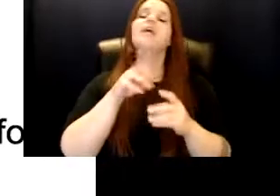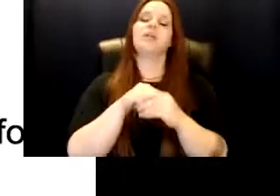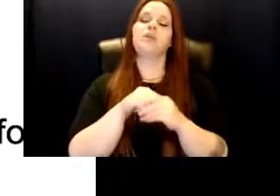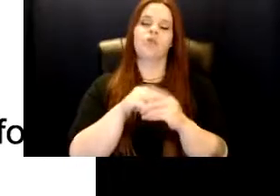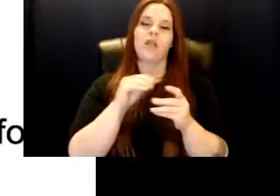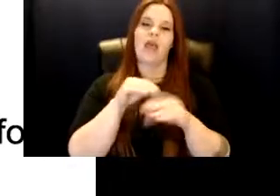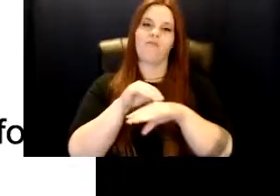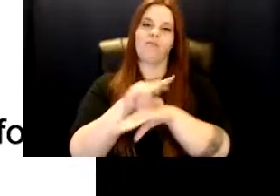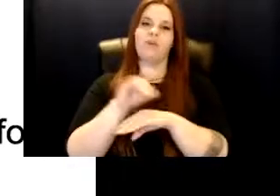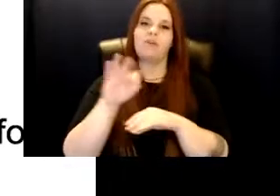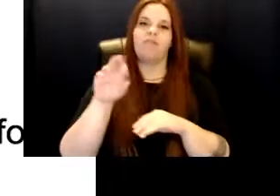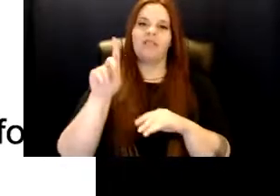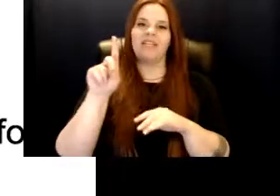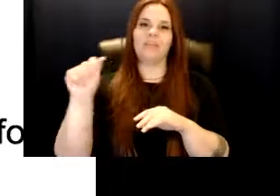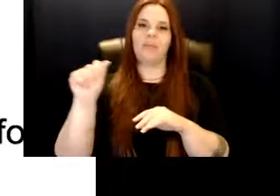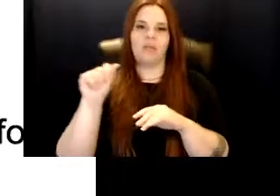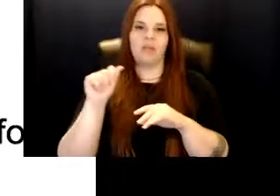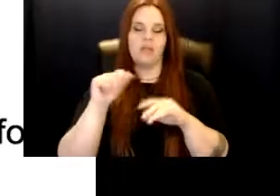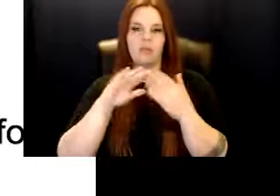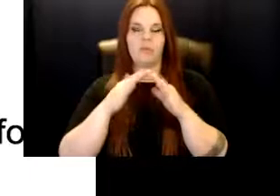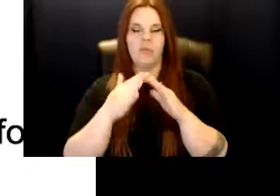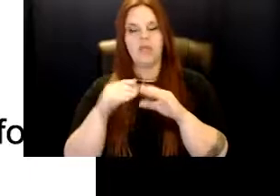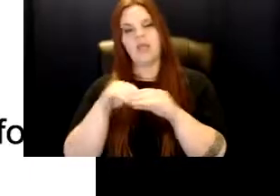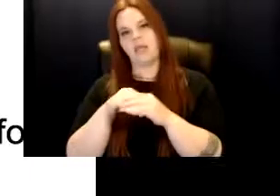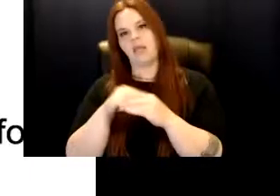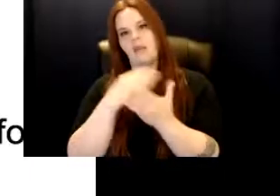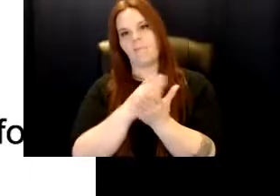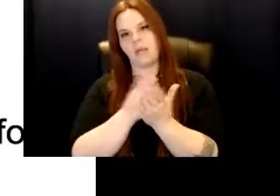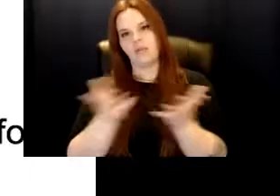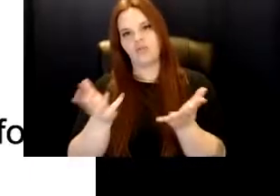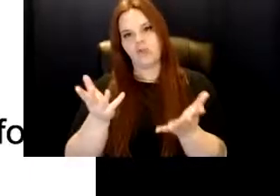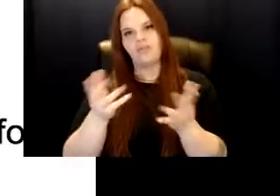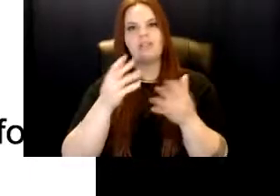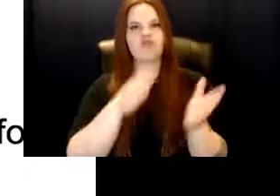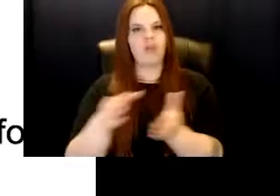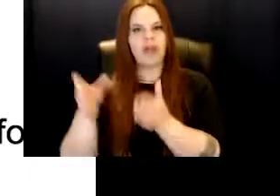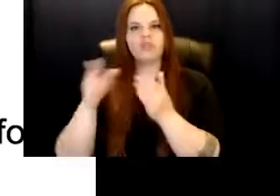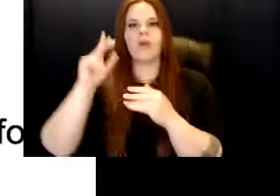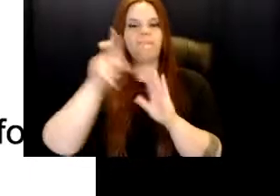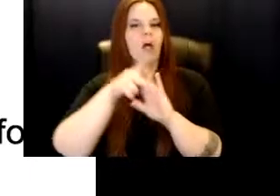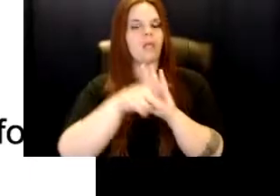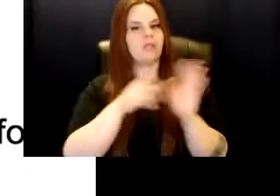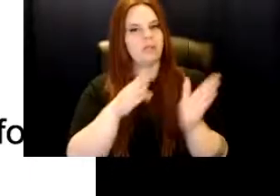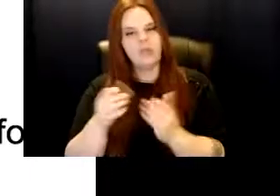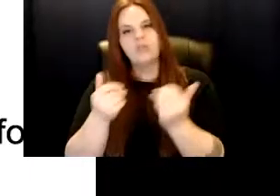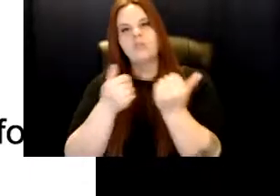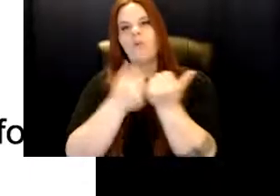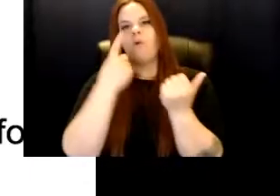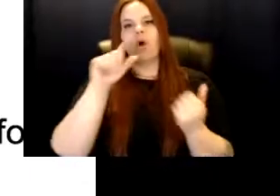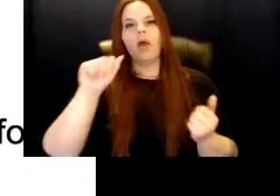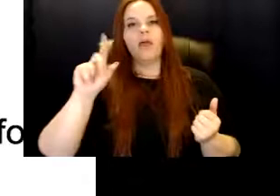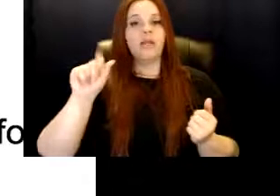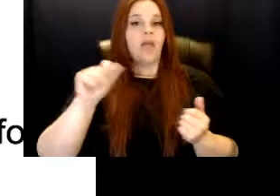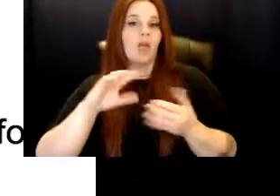community in accessibility budget-driven strategies, policy strategies, support for ADA coordinators,